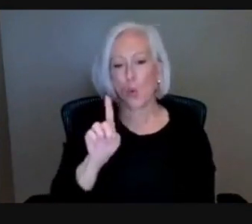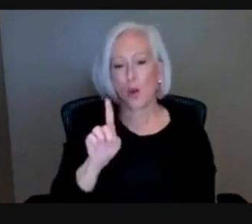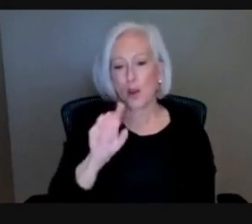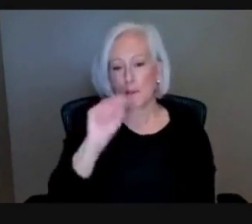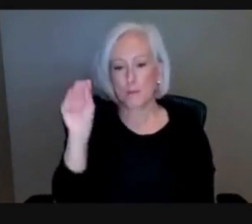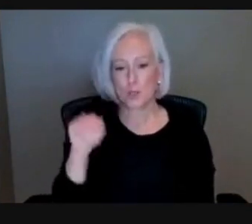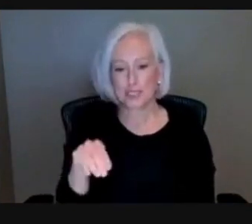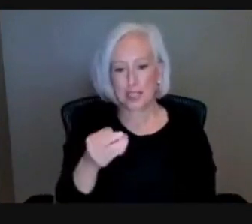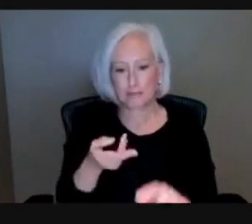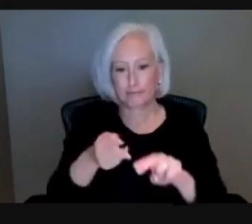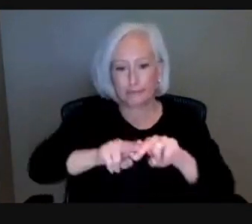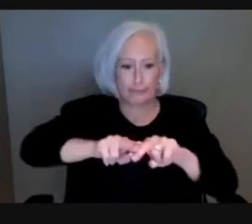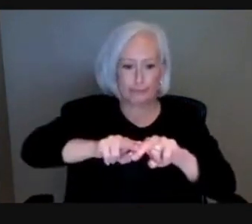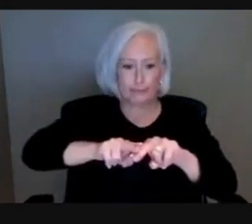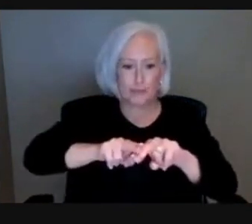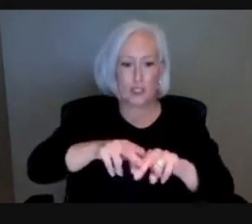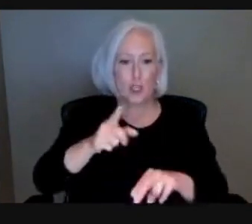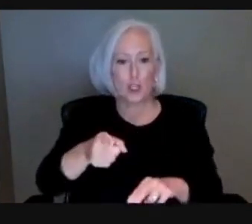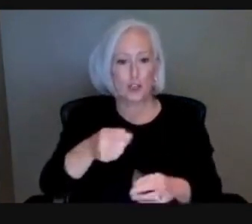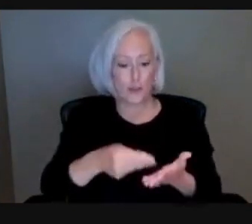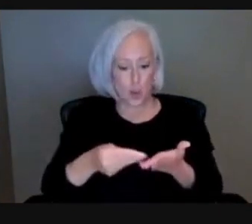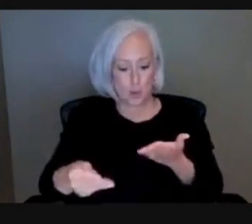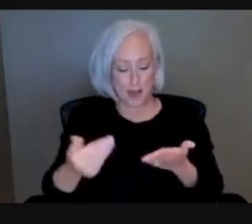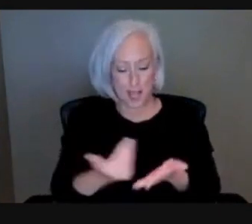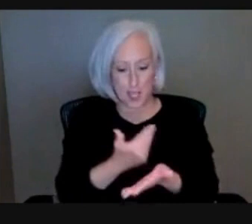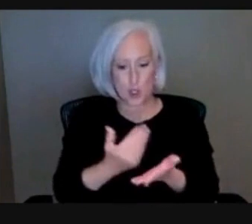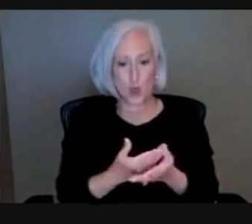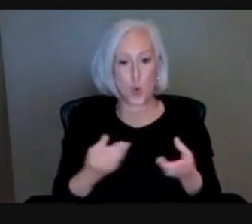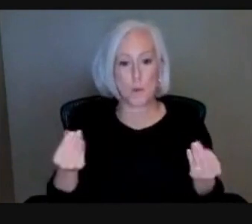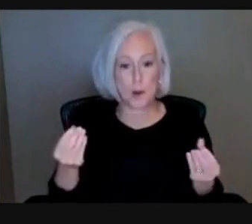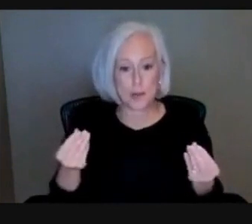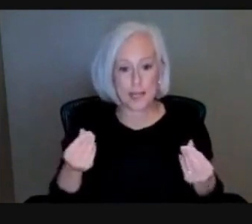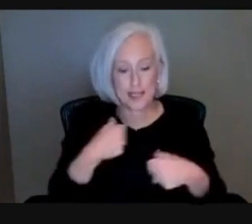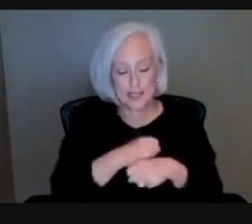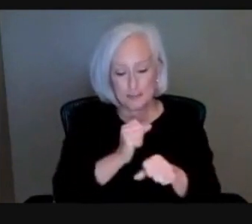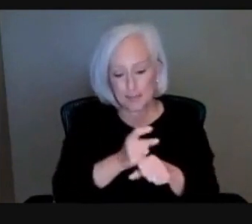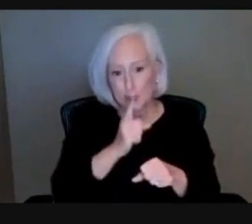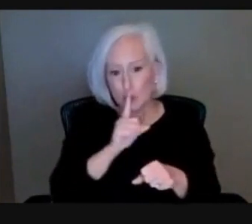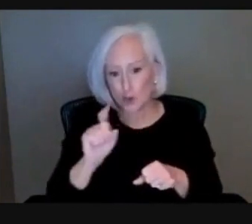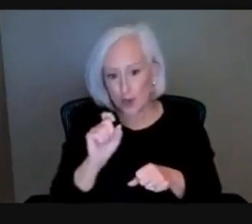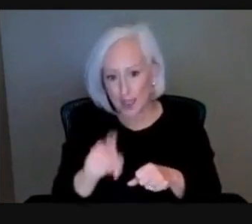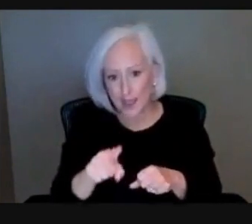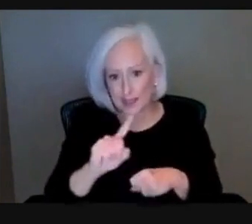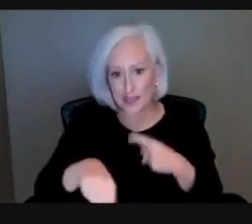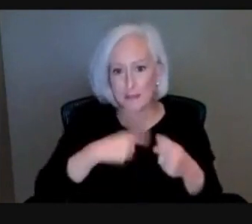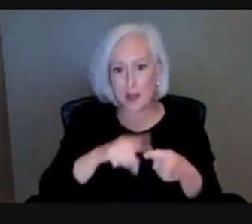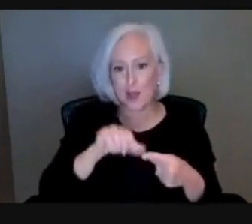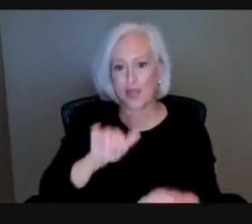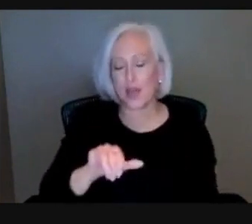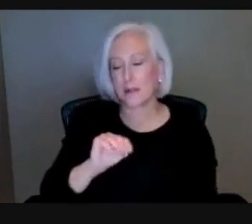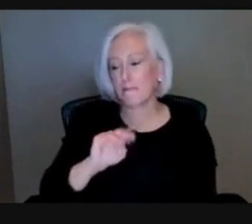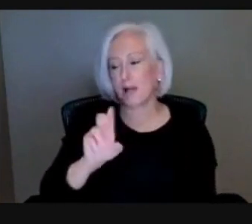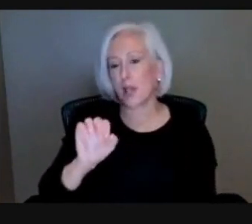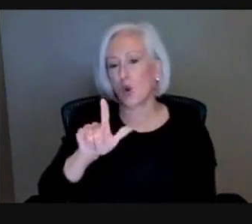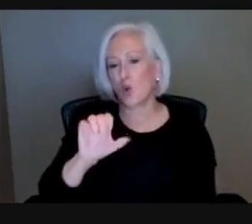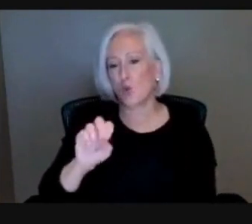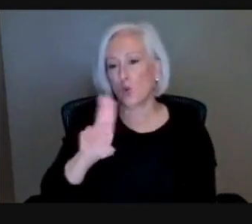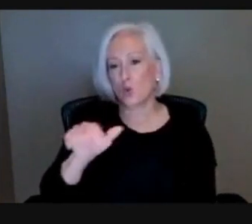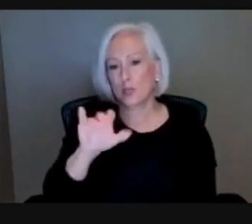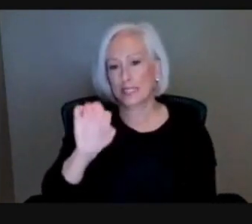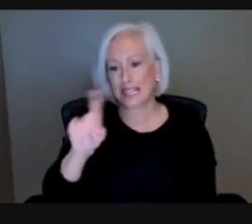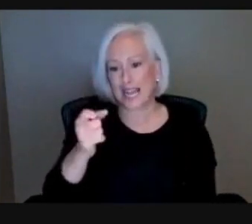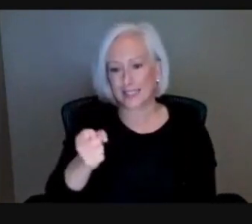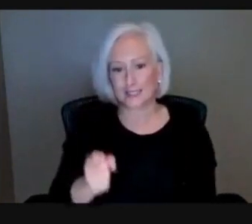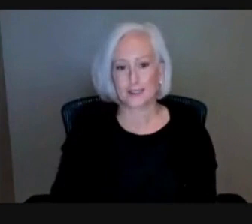you're paying in taxes, if you're buying a new property, make sure you ask about mellow roost taxes as well. So all of those things